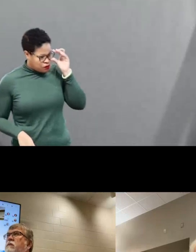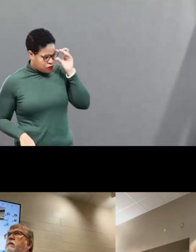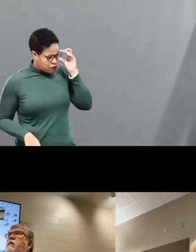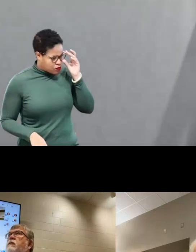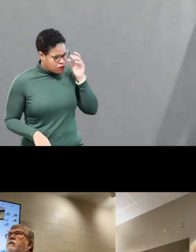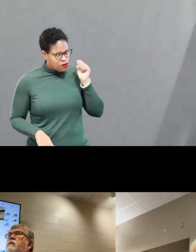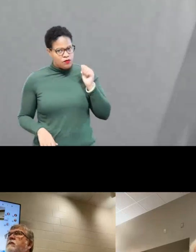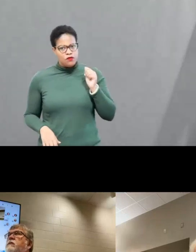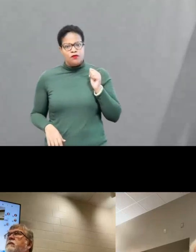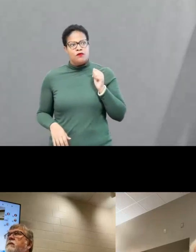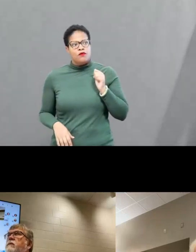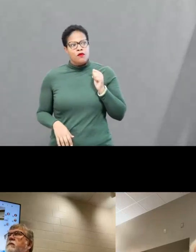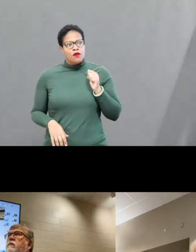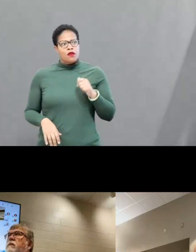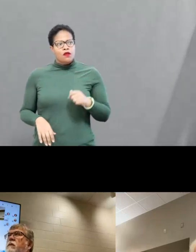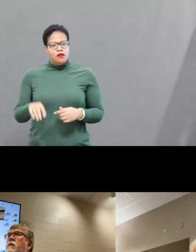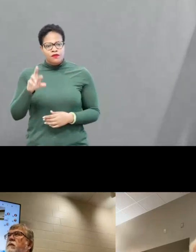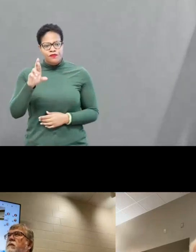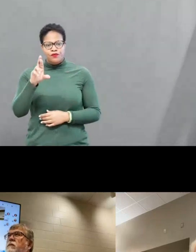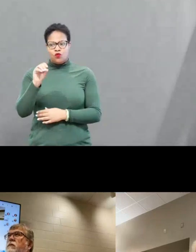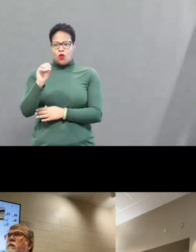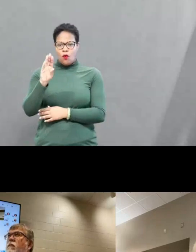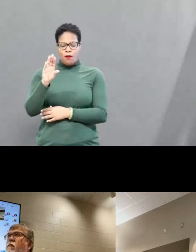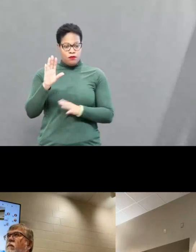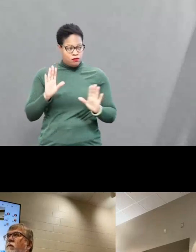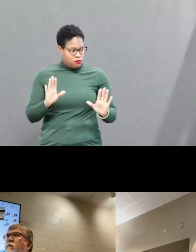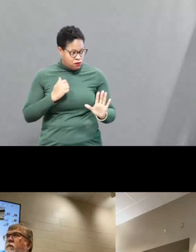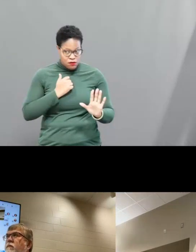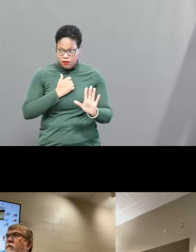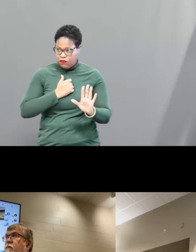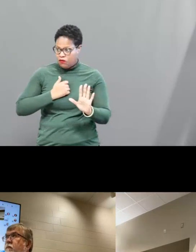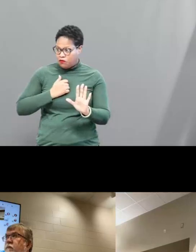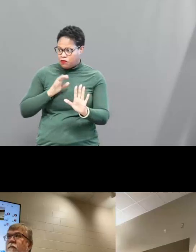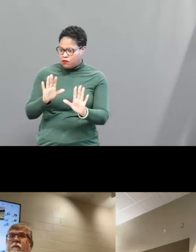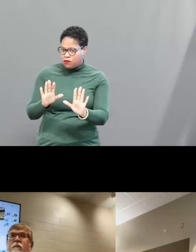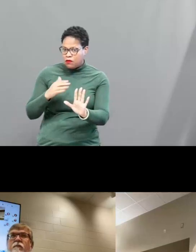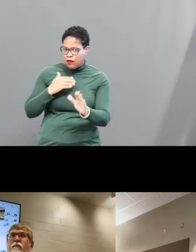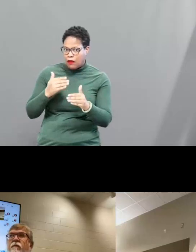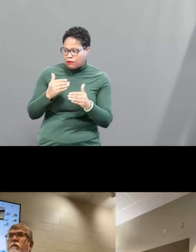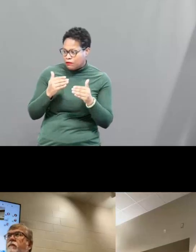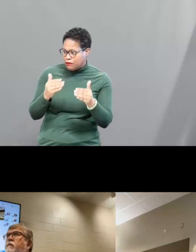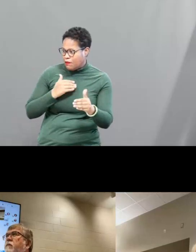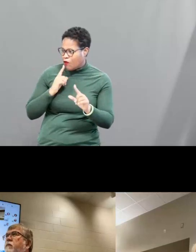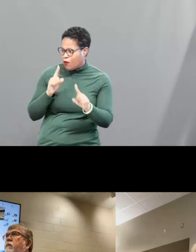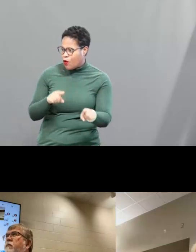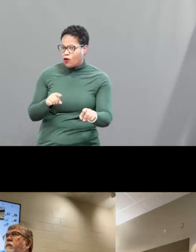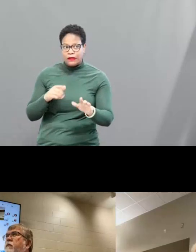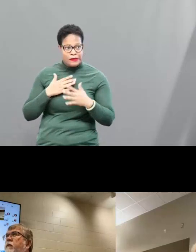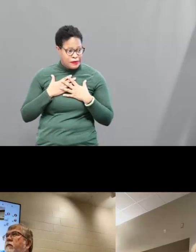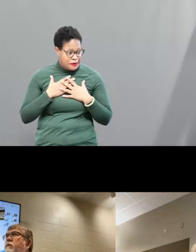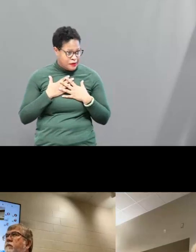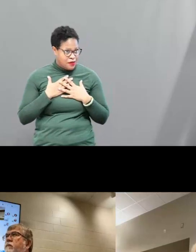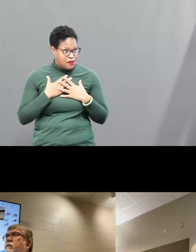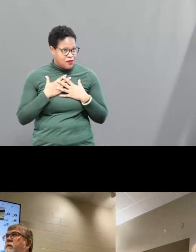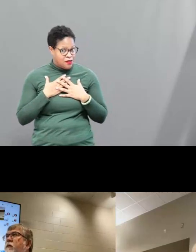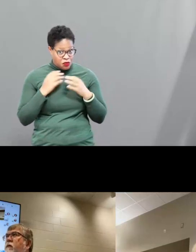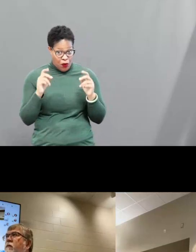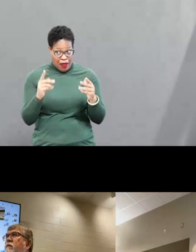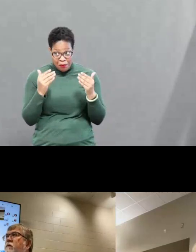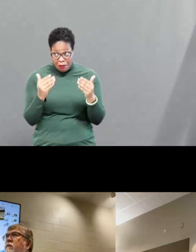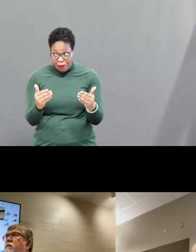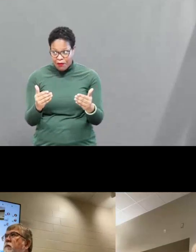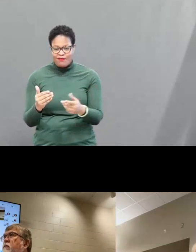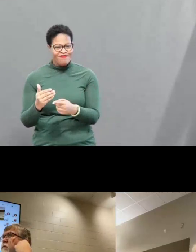Our robotics program is actually, oh, I'm sorry. I went into my report. Is that